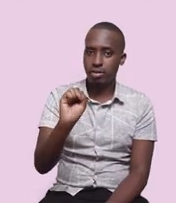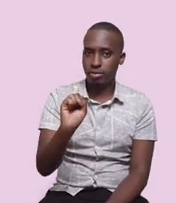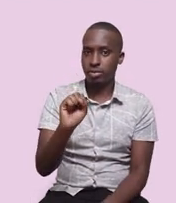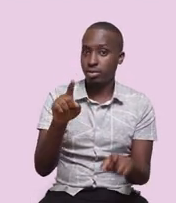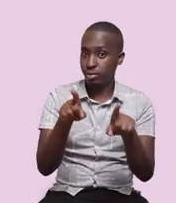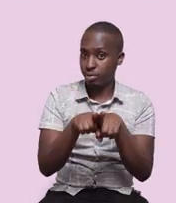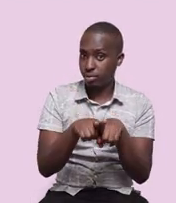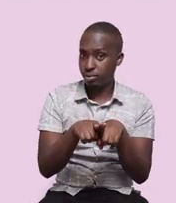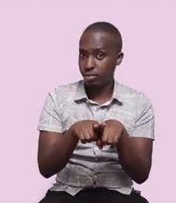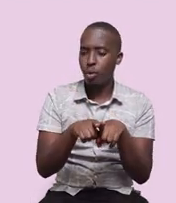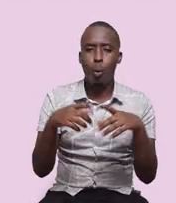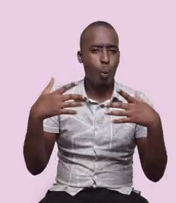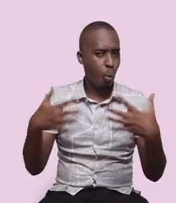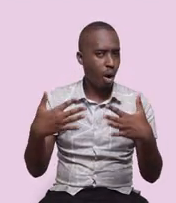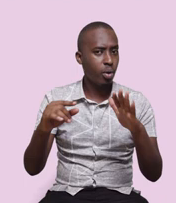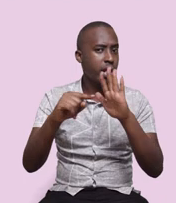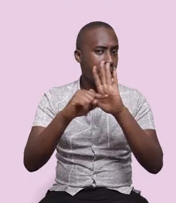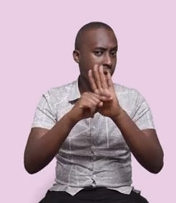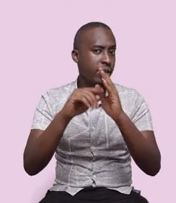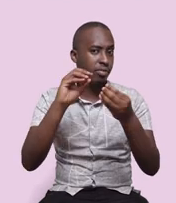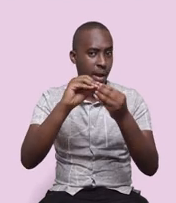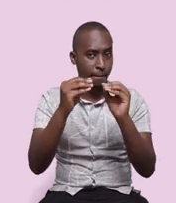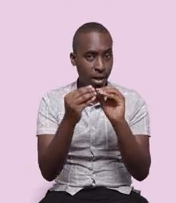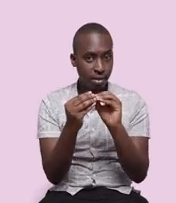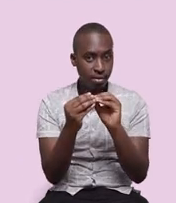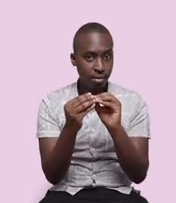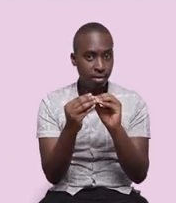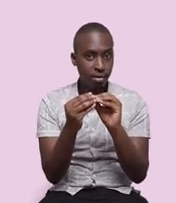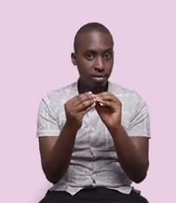Wow. Negative numbers,